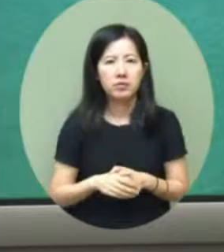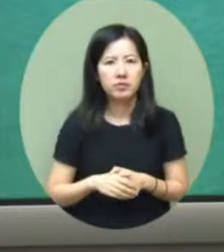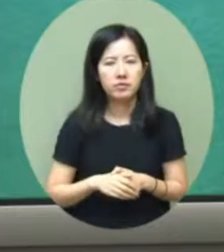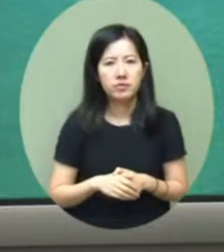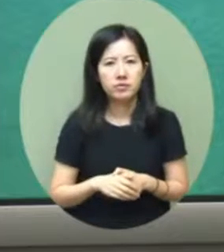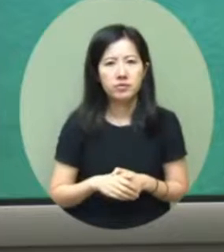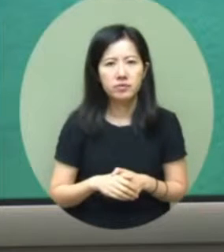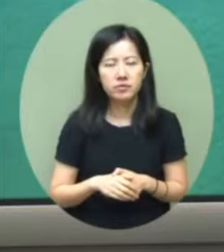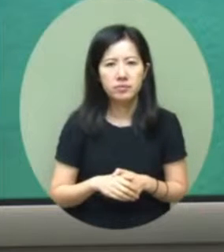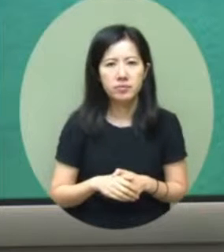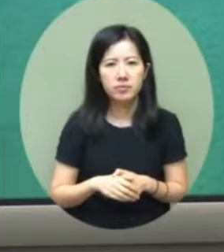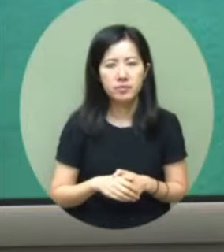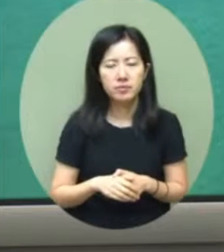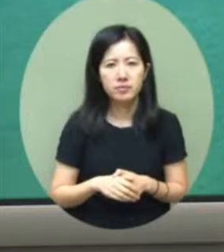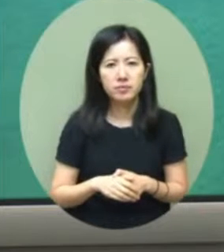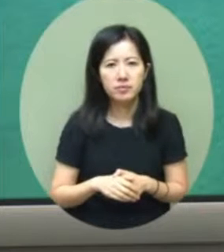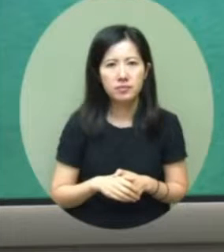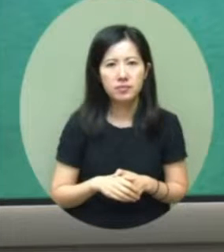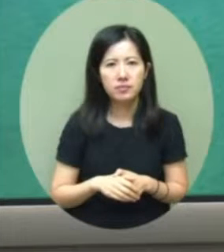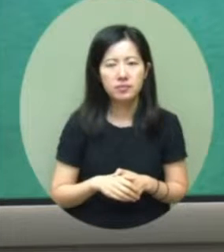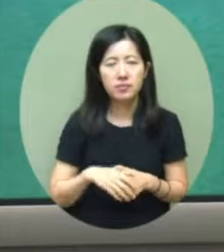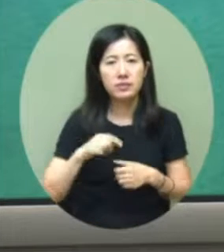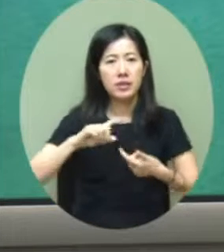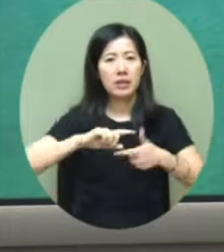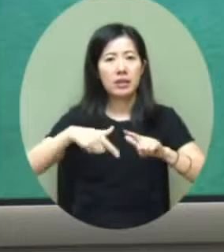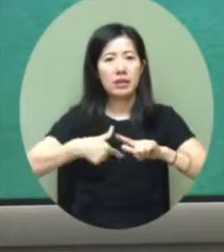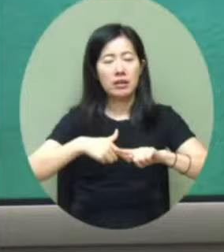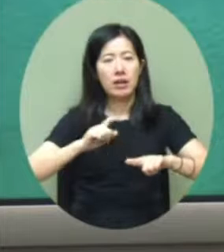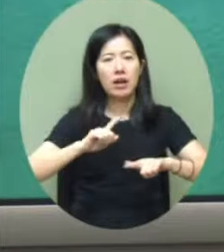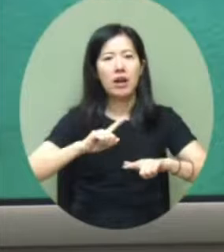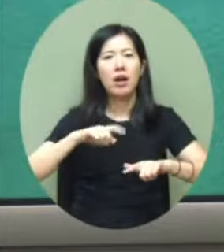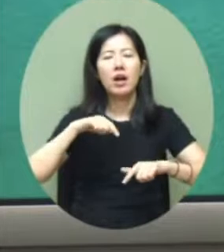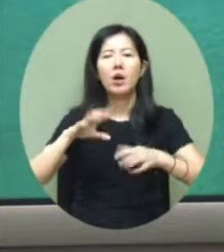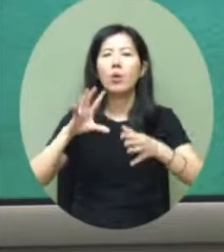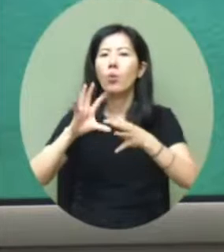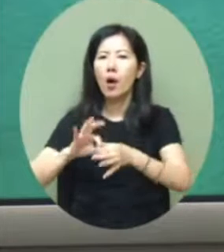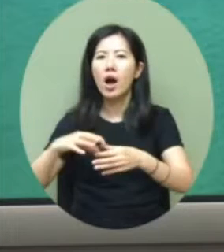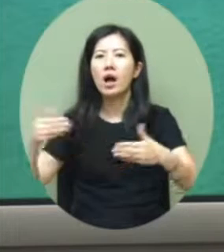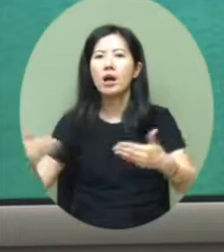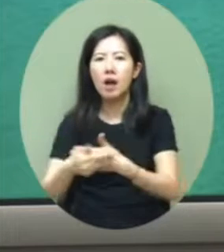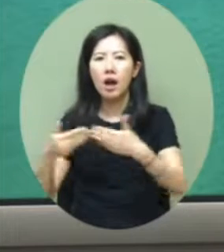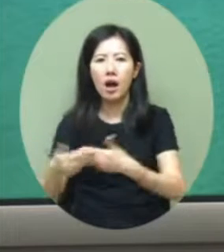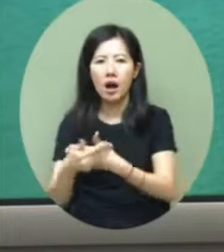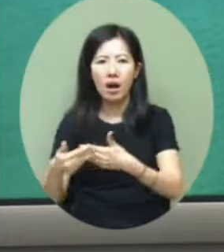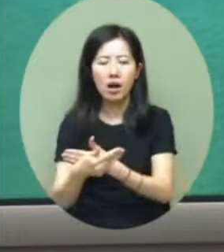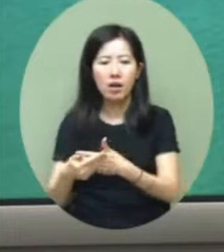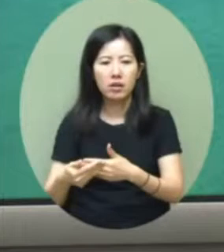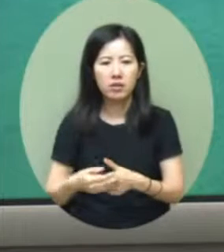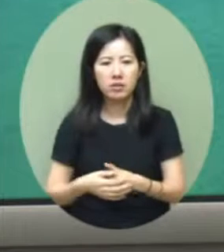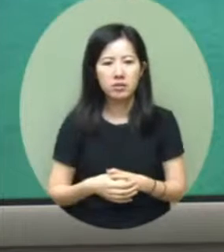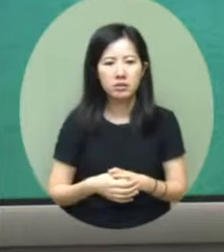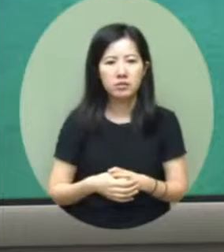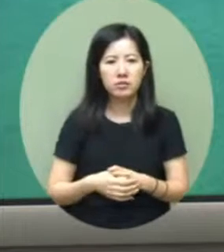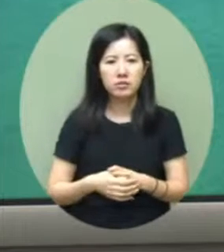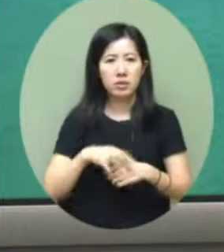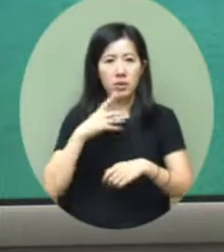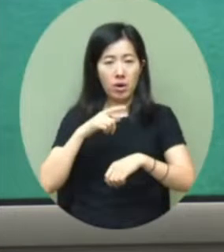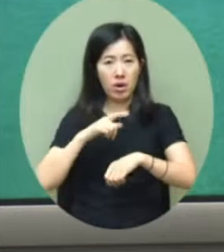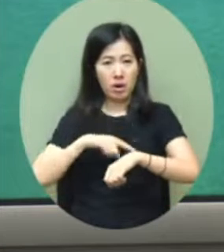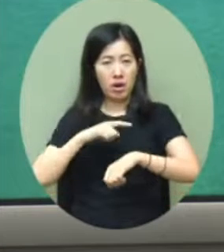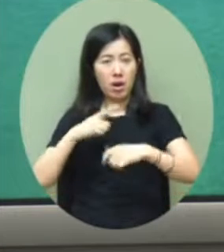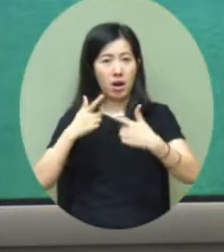well when we come across these extreme conditions. We will announce the details when we have got all